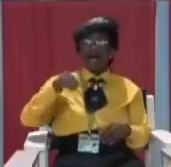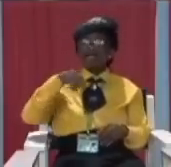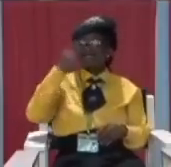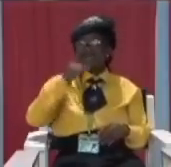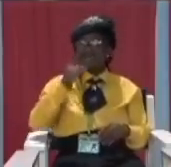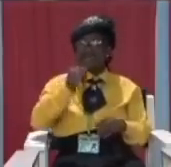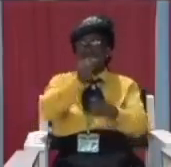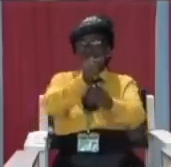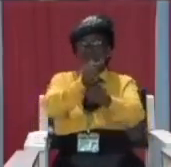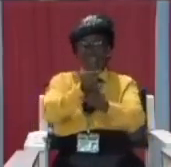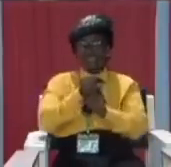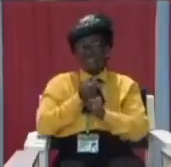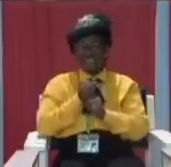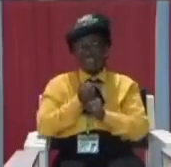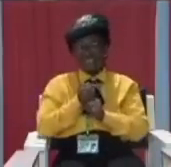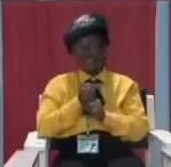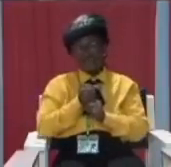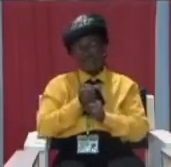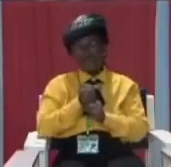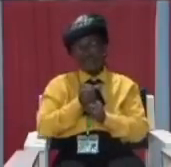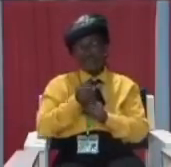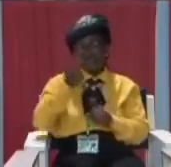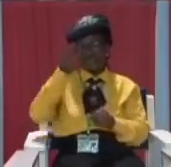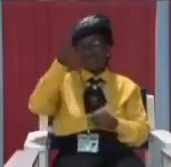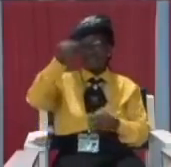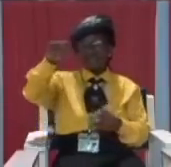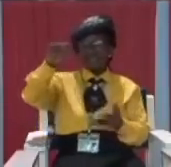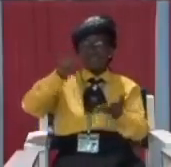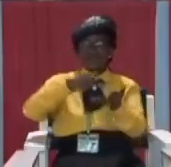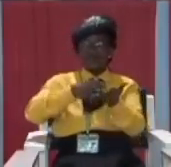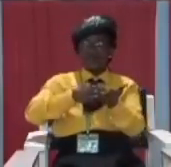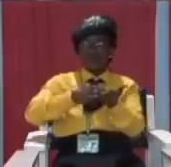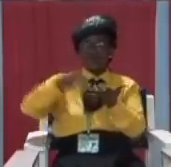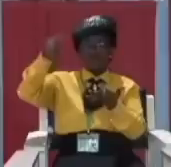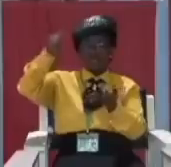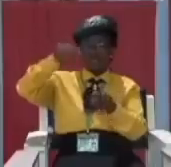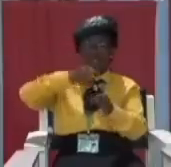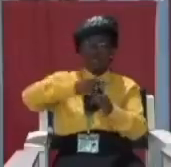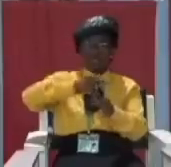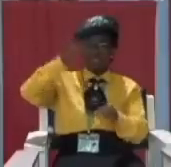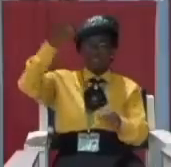receive the Holy Ghost.